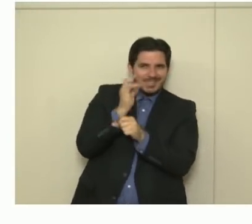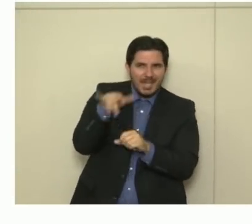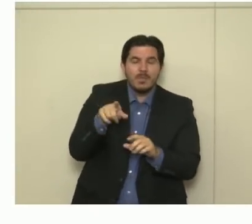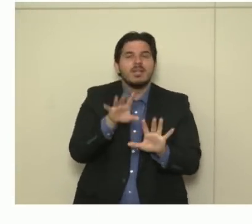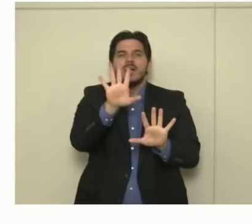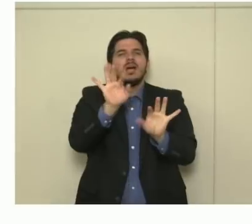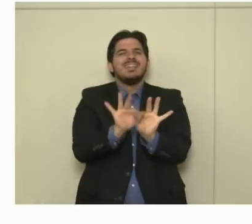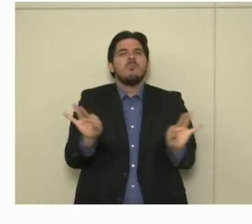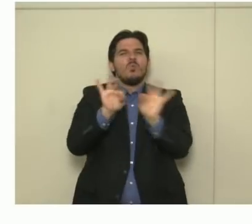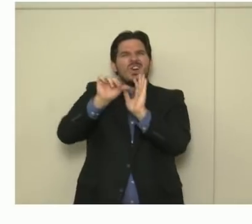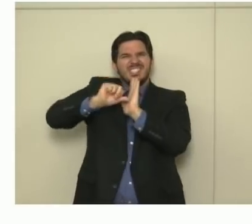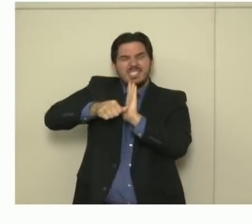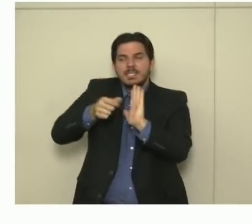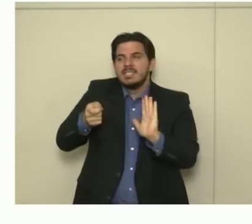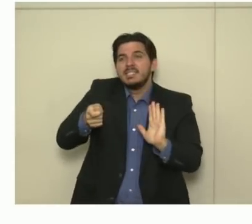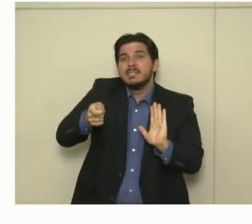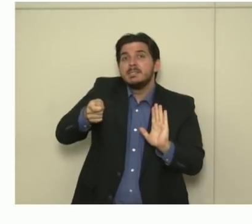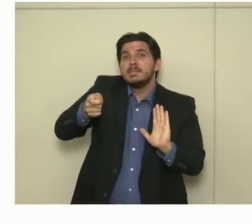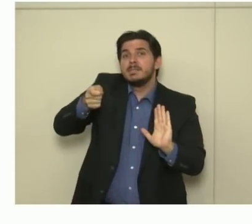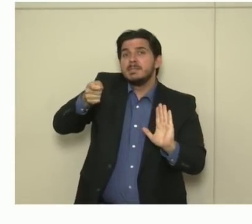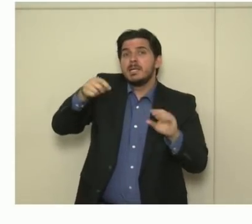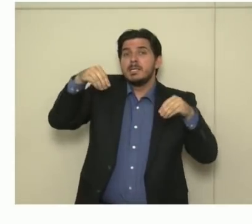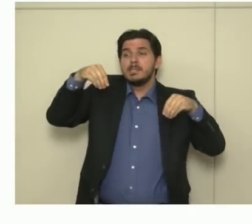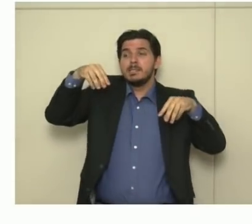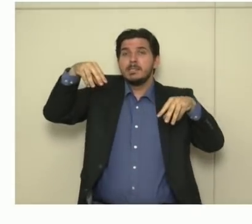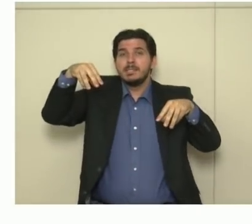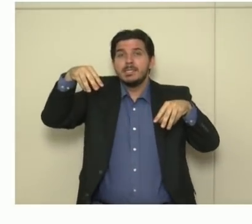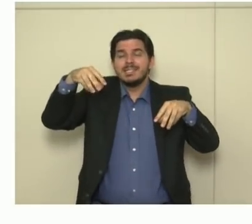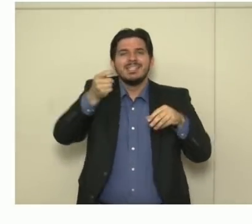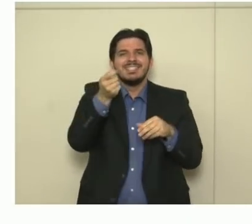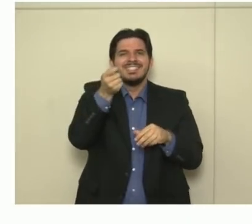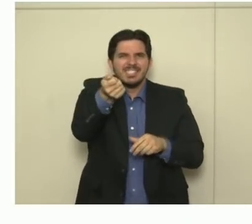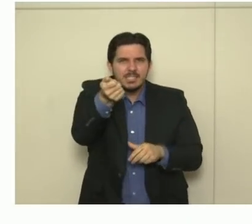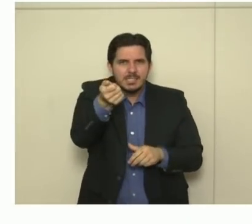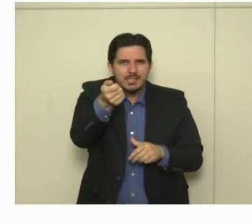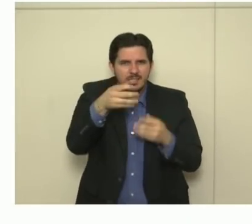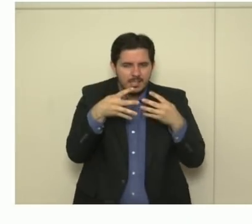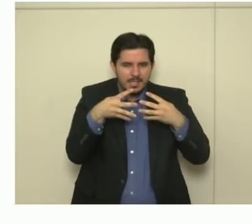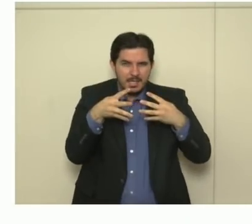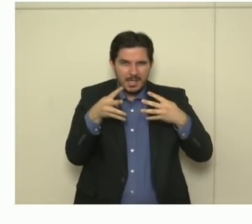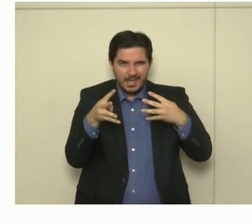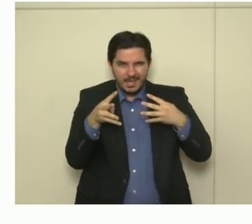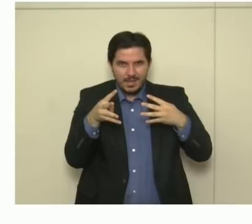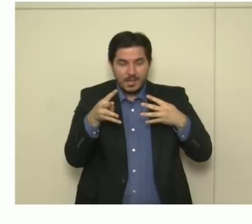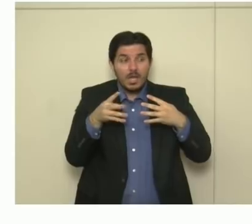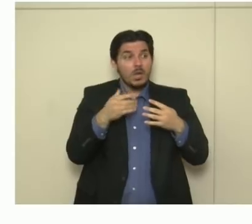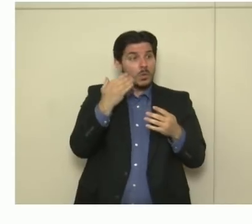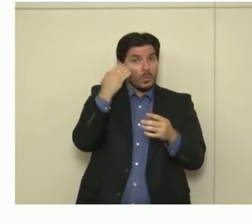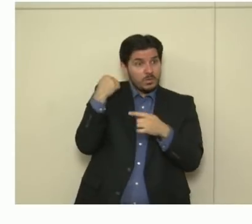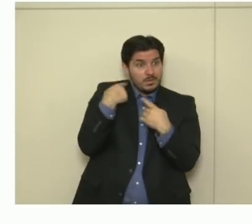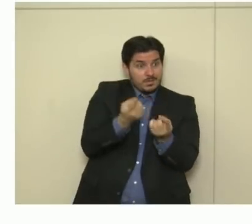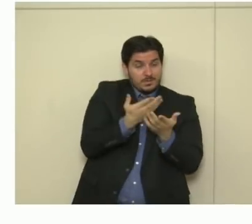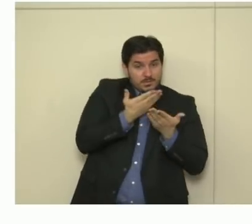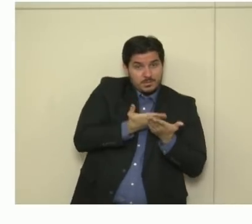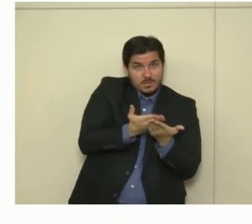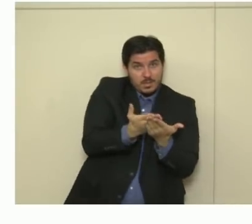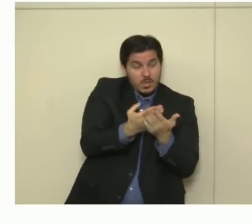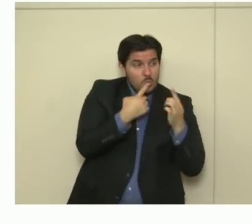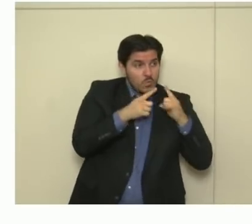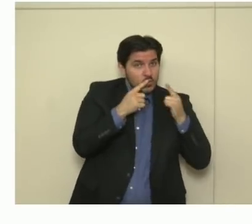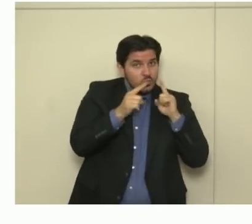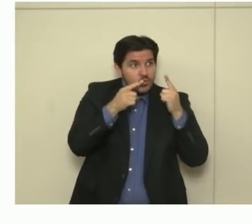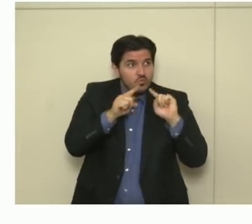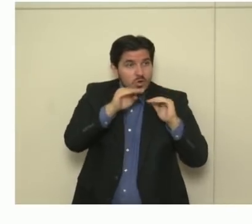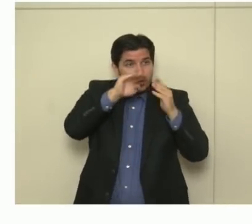little bit. We want to be really careful. We want to do those things that we know work, and then give ourselves